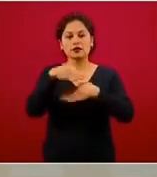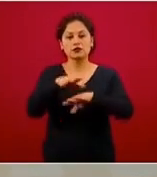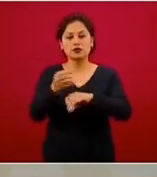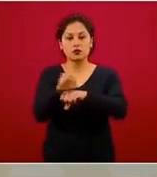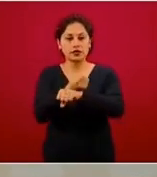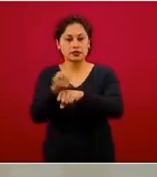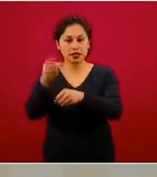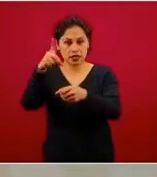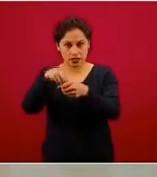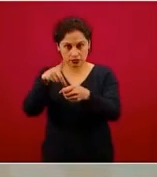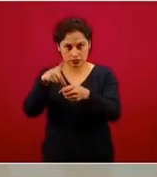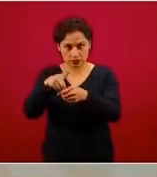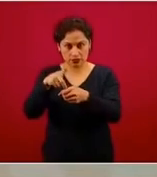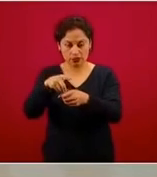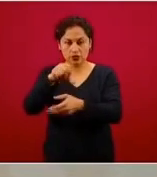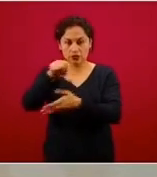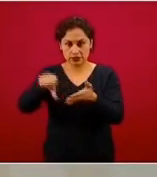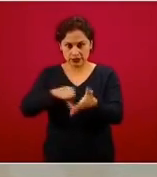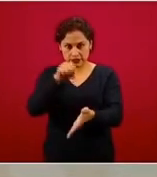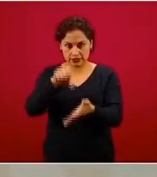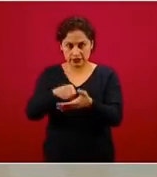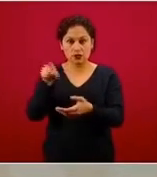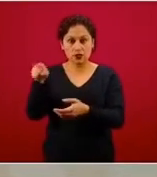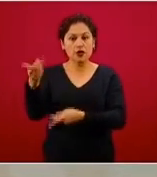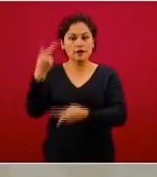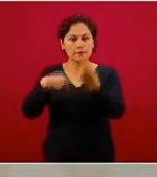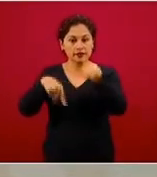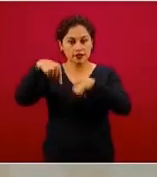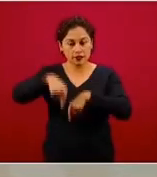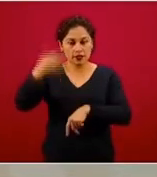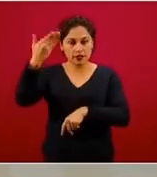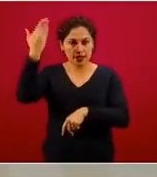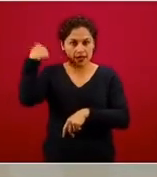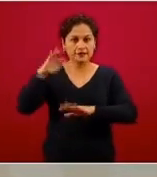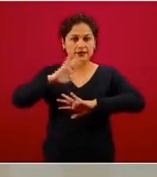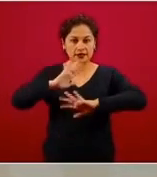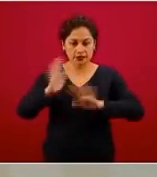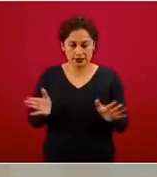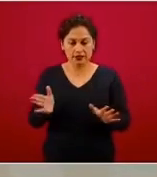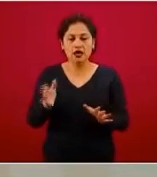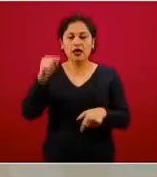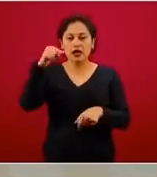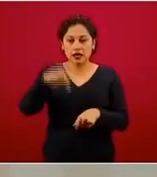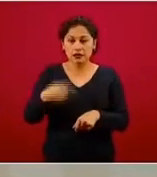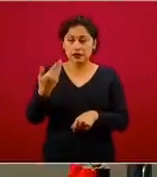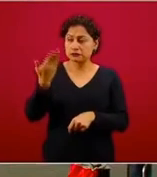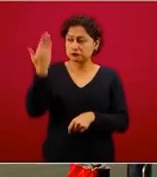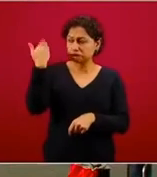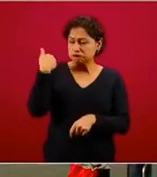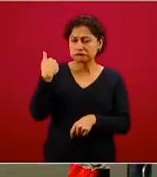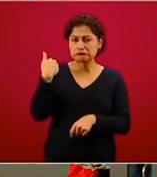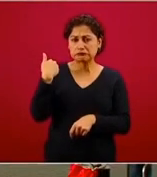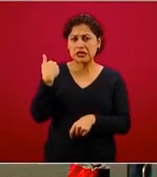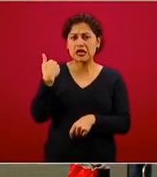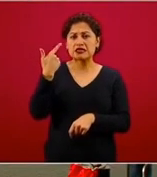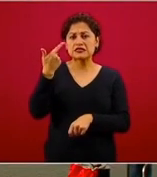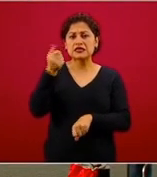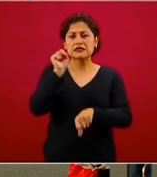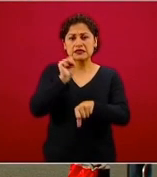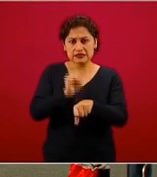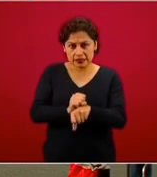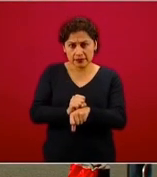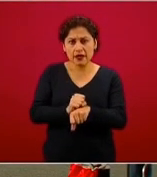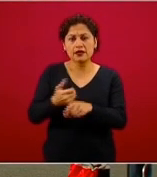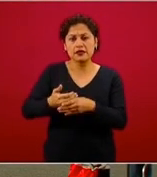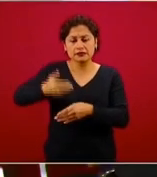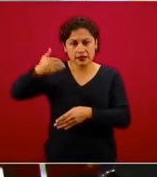aquí National explicó Blood con Transfusion Center, detalle and he cuáles son las explained previsiones que in tomamos hace detail varias semanas, son what preventive prácticamente 7 measures we are semanas,